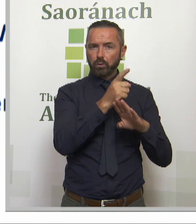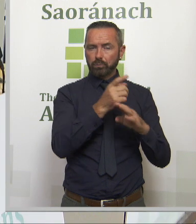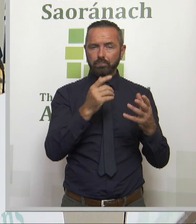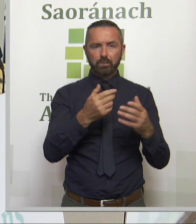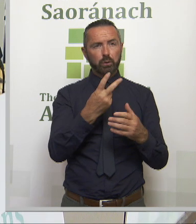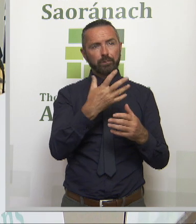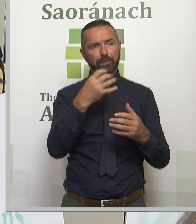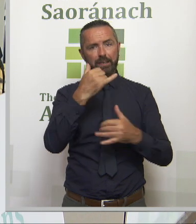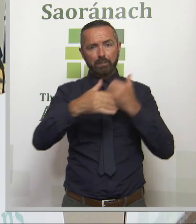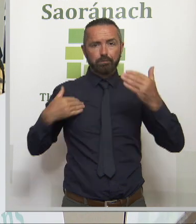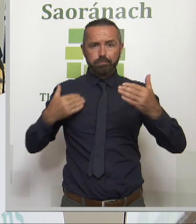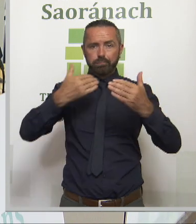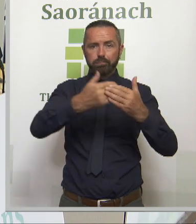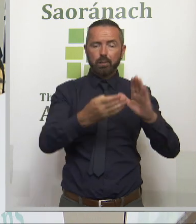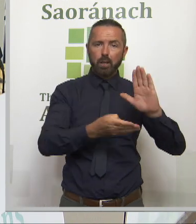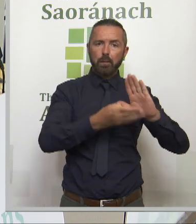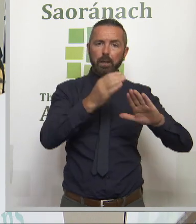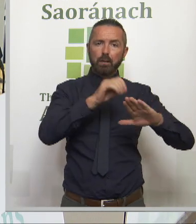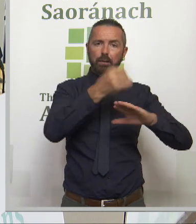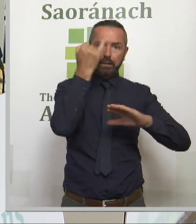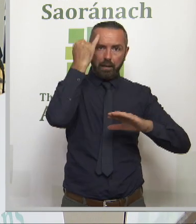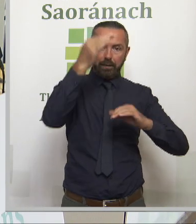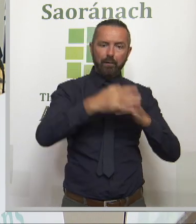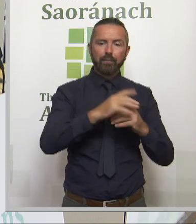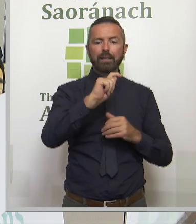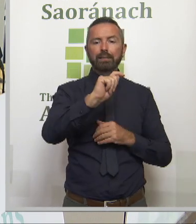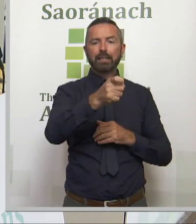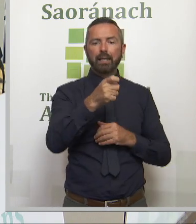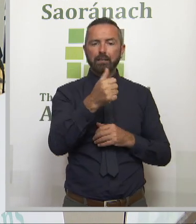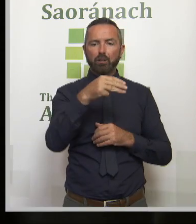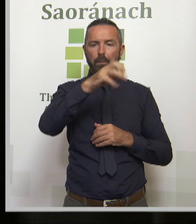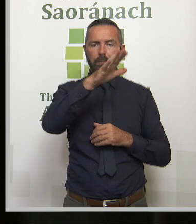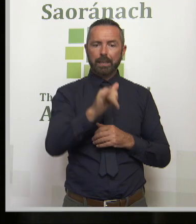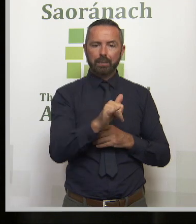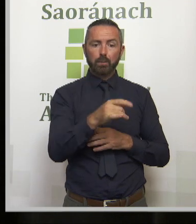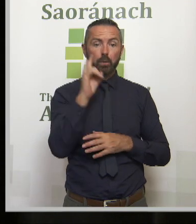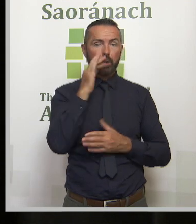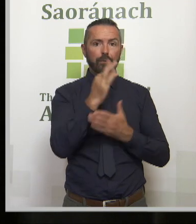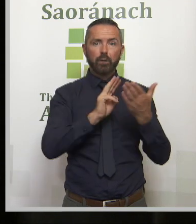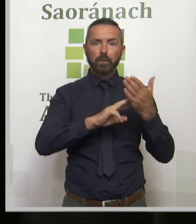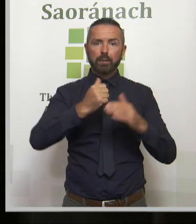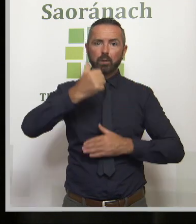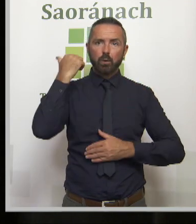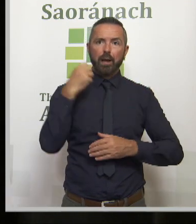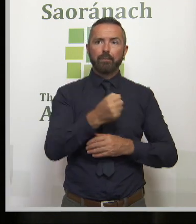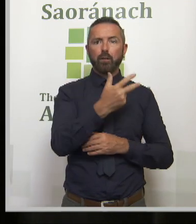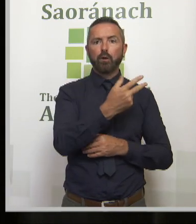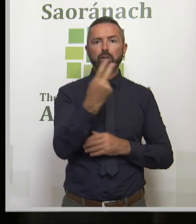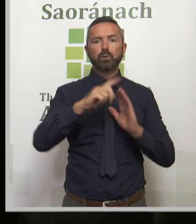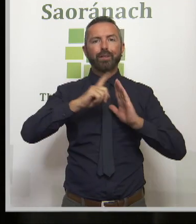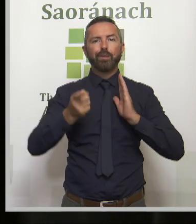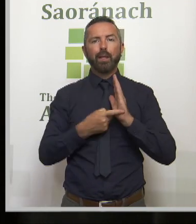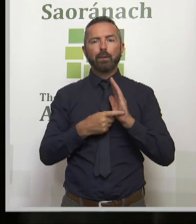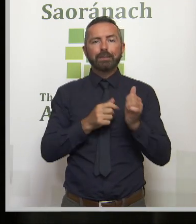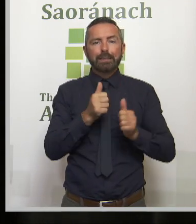last 250 years builds on this idea of taxonomy. And we heard a few minutes ago from Liam that we have 32,000